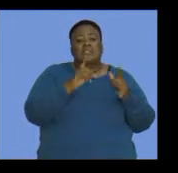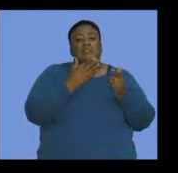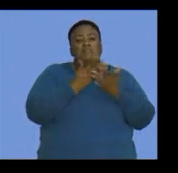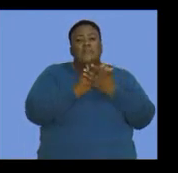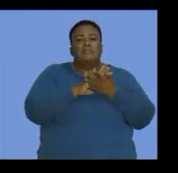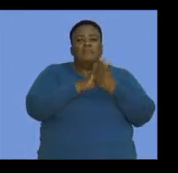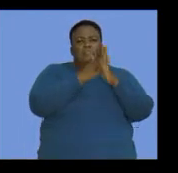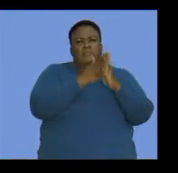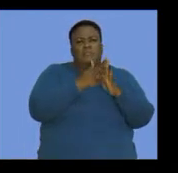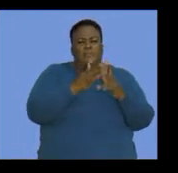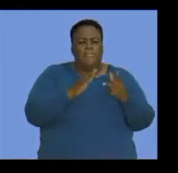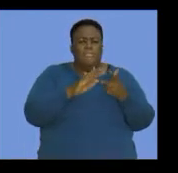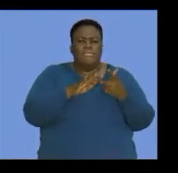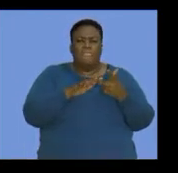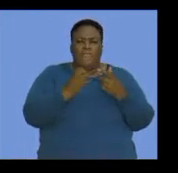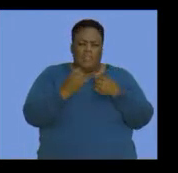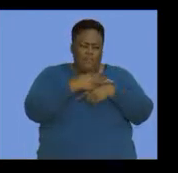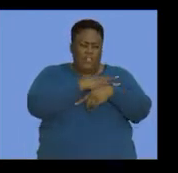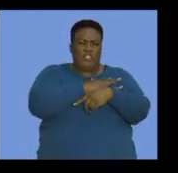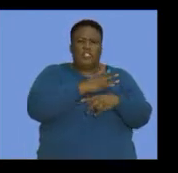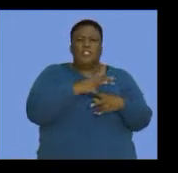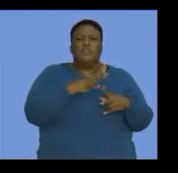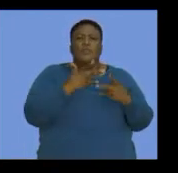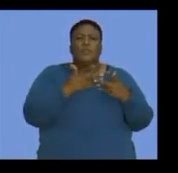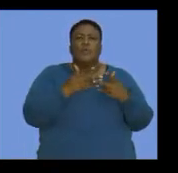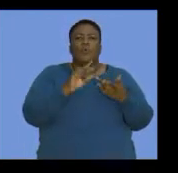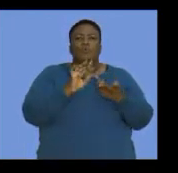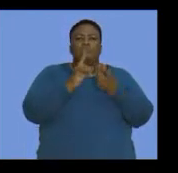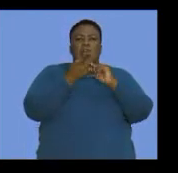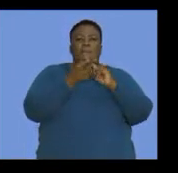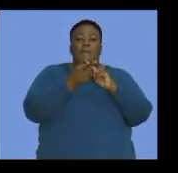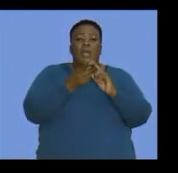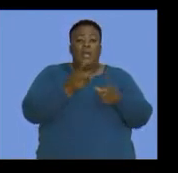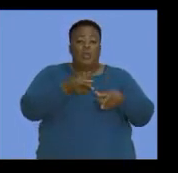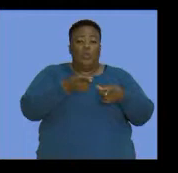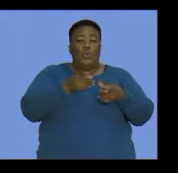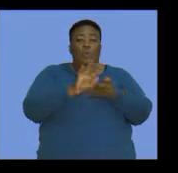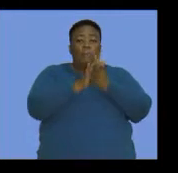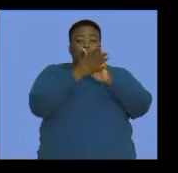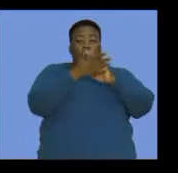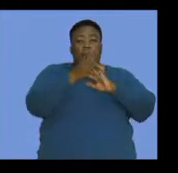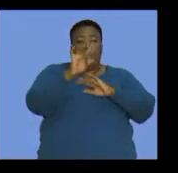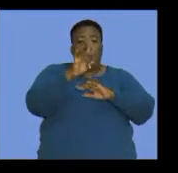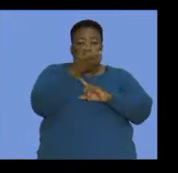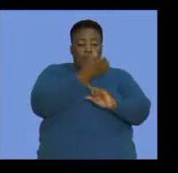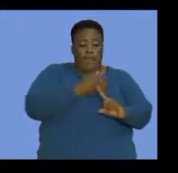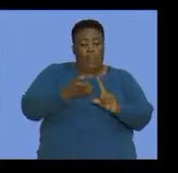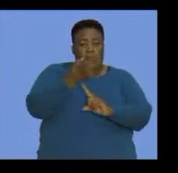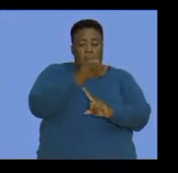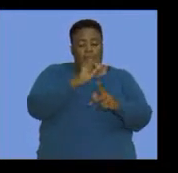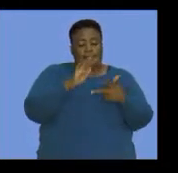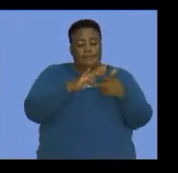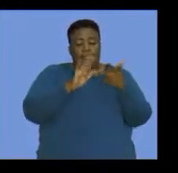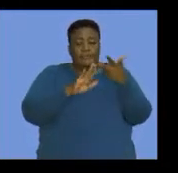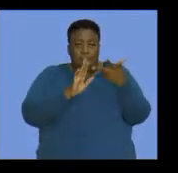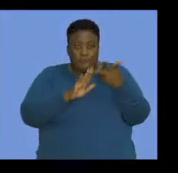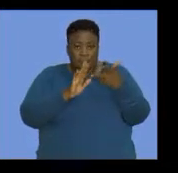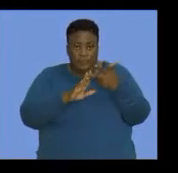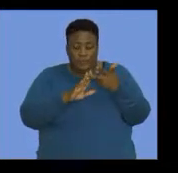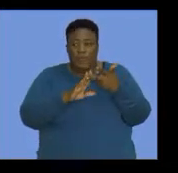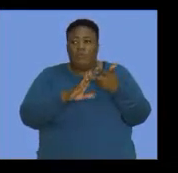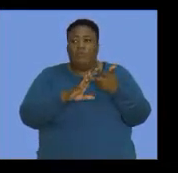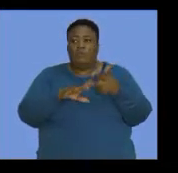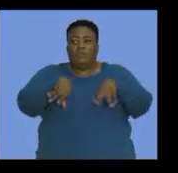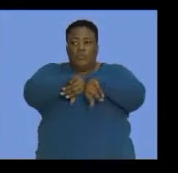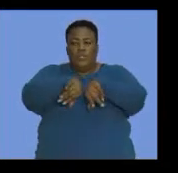cause harm and infection or damage to the environment. We also have solid waste that needs to be disposed